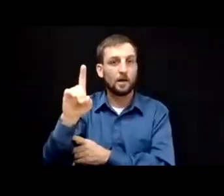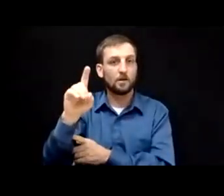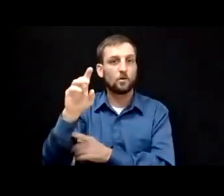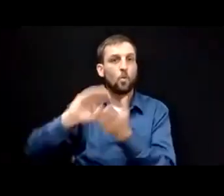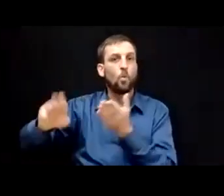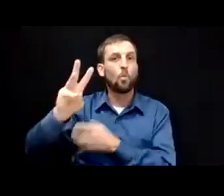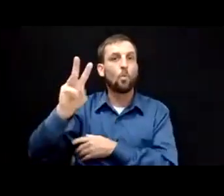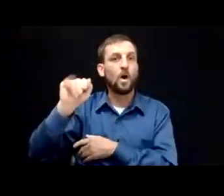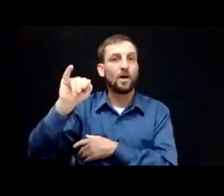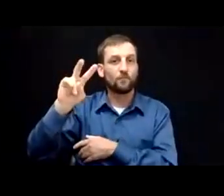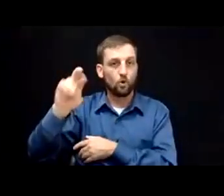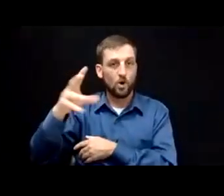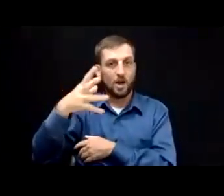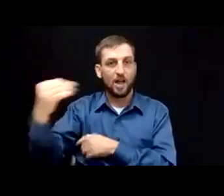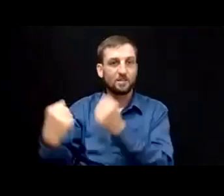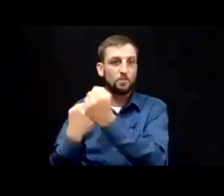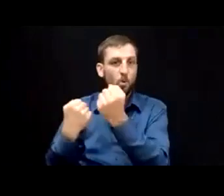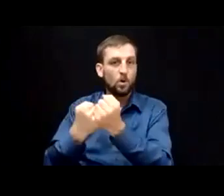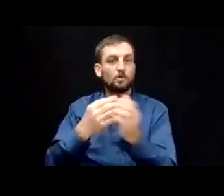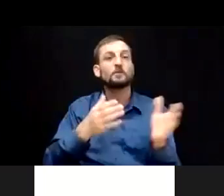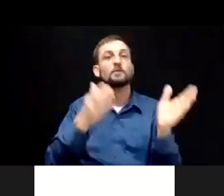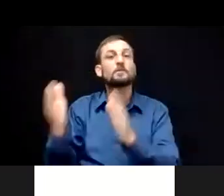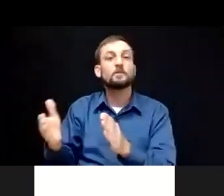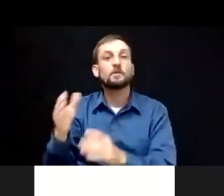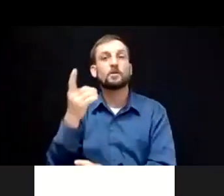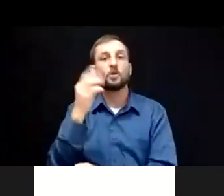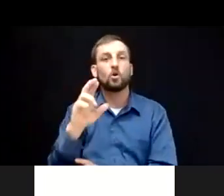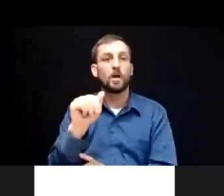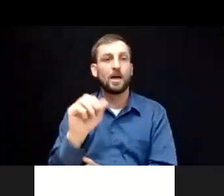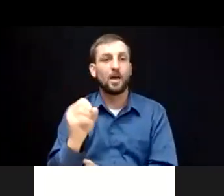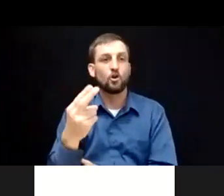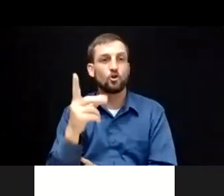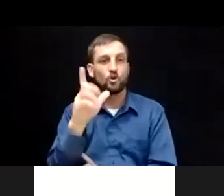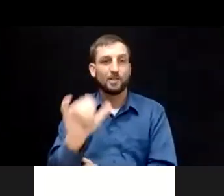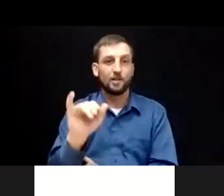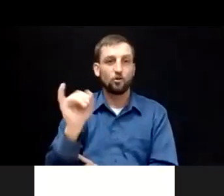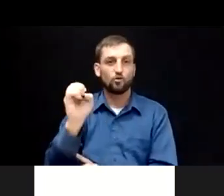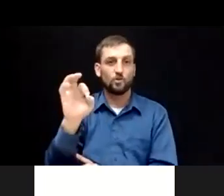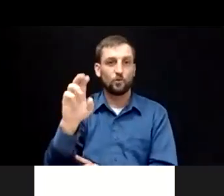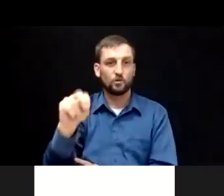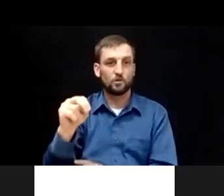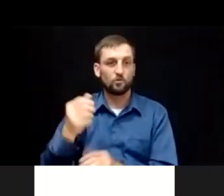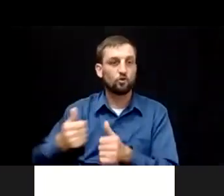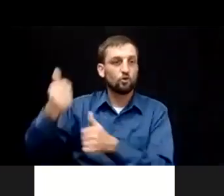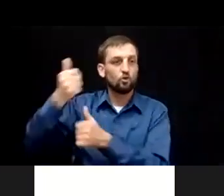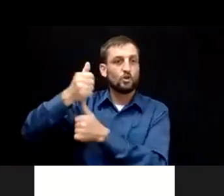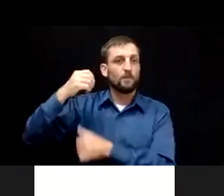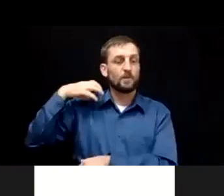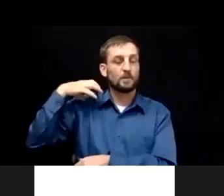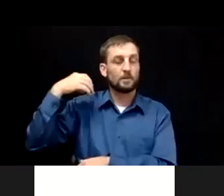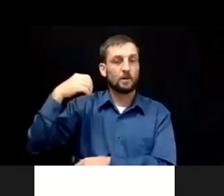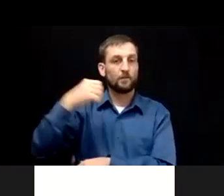Next, we have Dr. Ashley Jefferson, who is the Chief of Staff for the Office of Behavioral